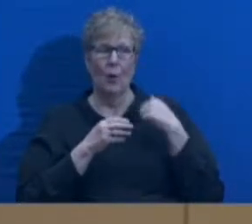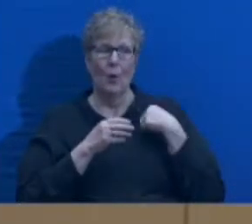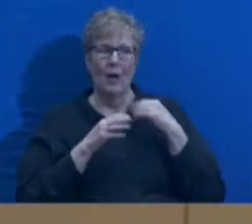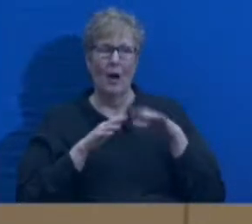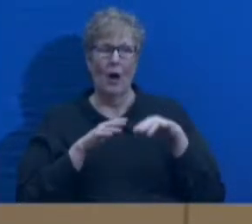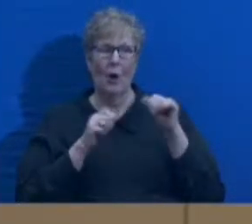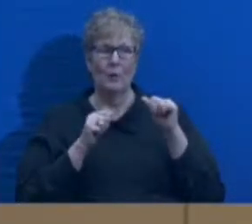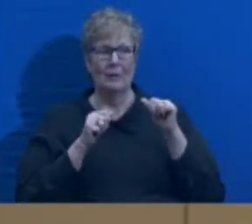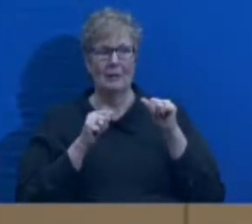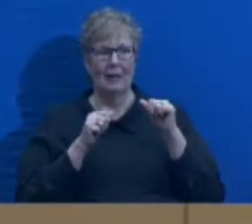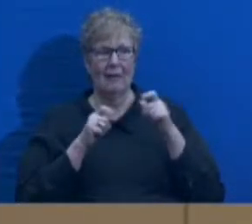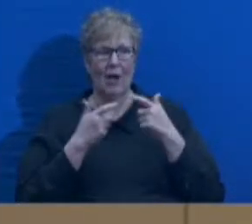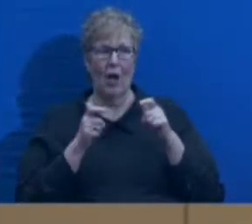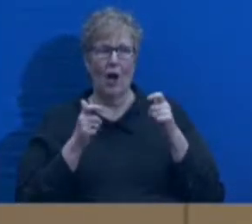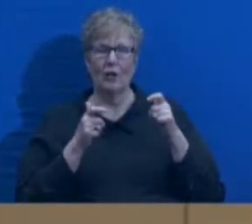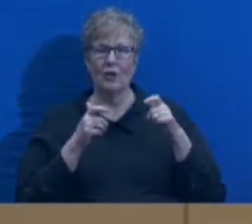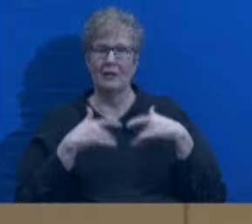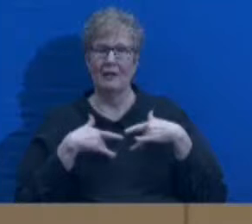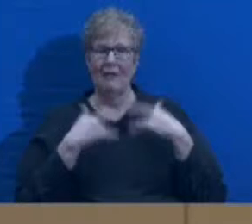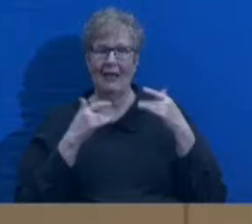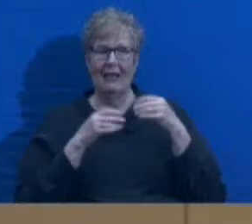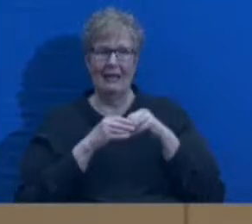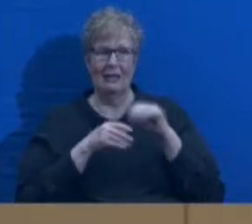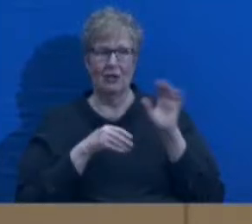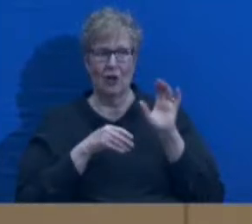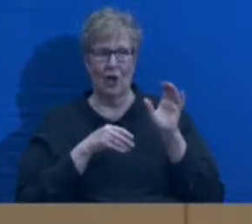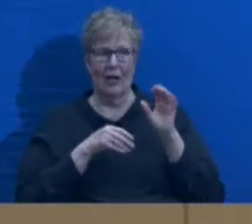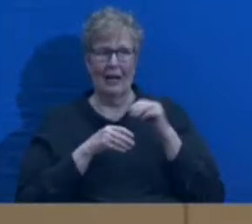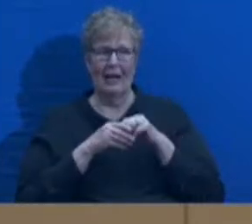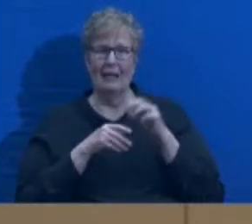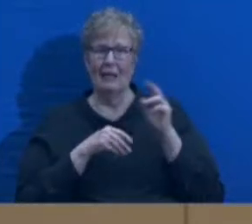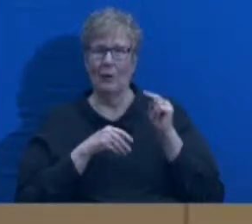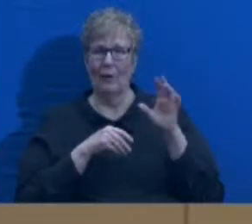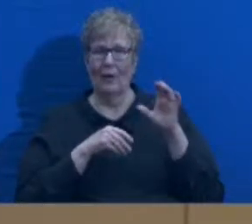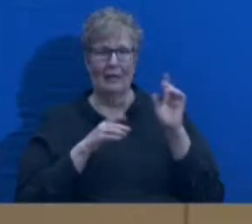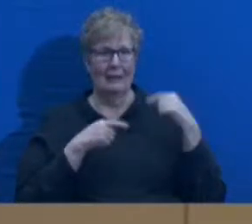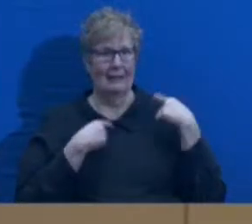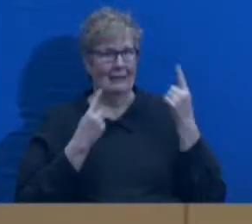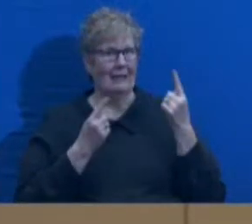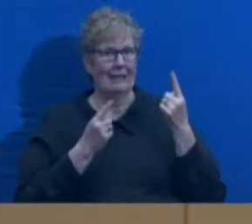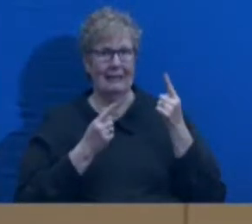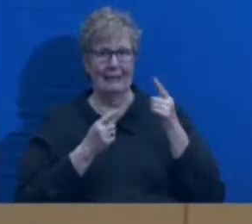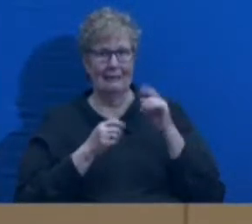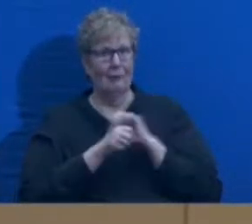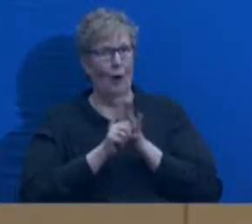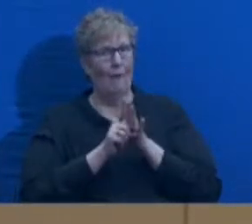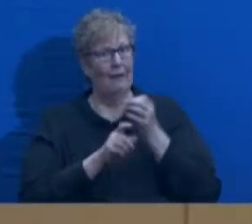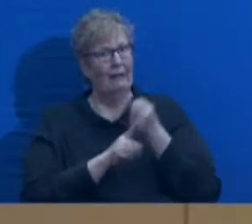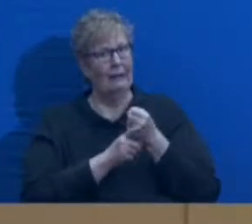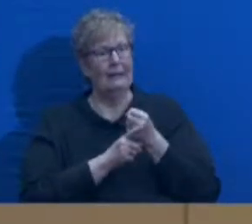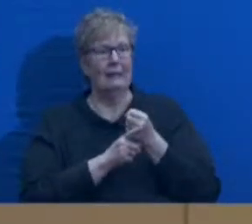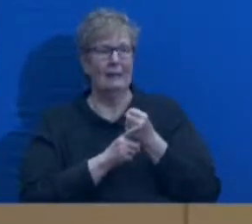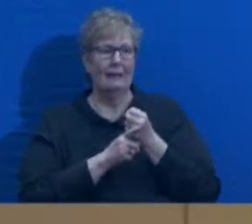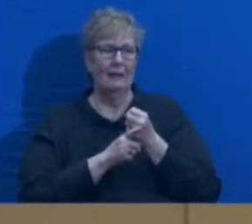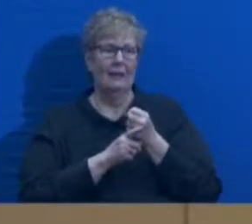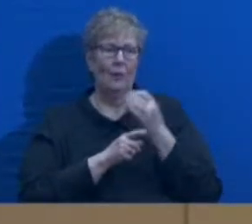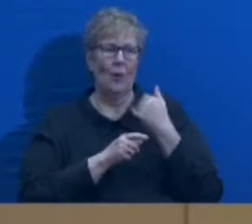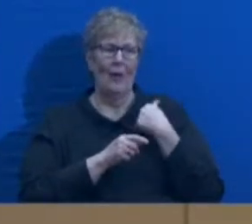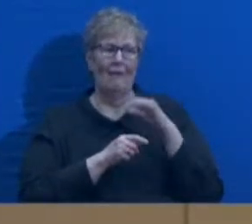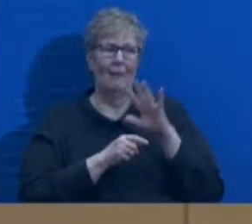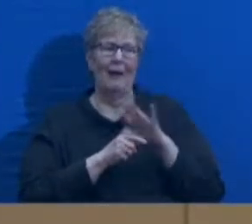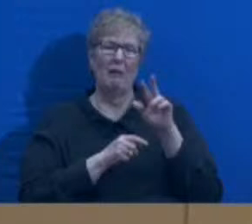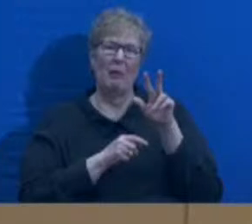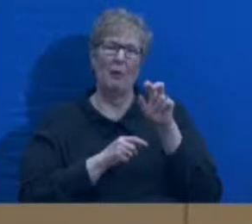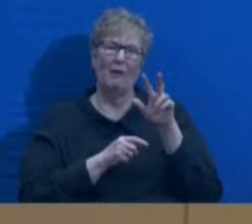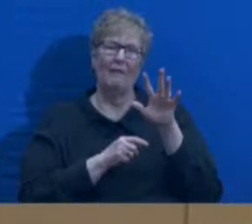the largest sanctioned event in Charlotte and in North Carolina since the onset of the pandemic, with about 350